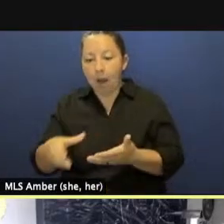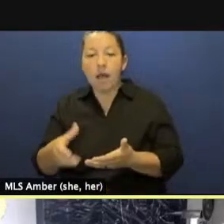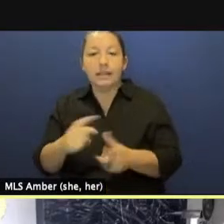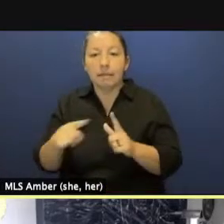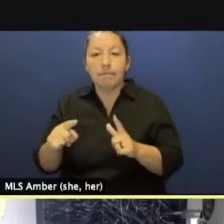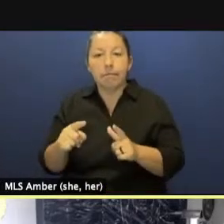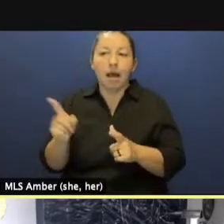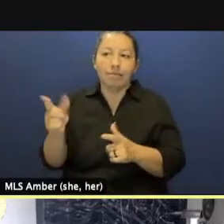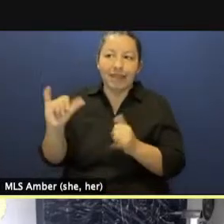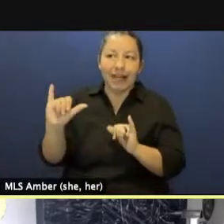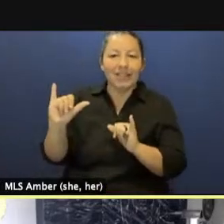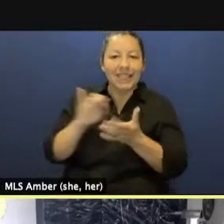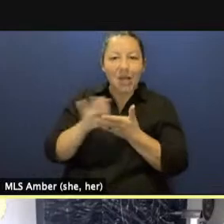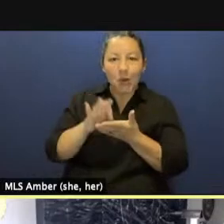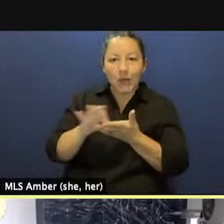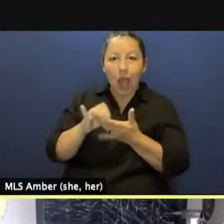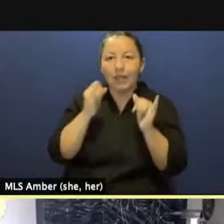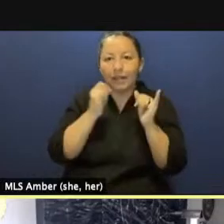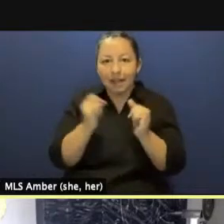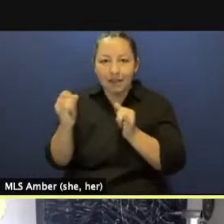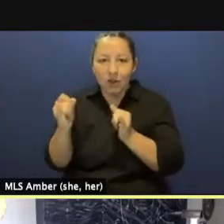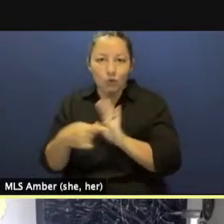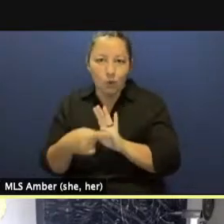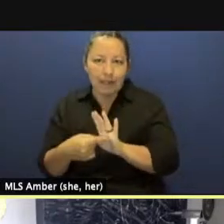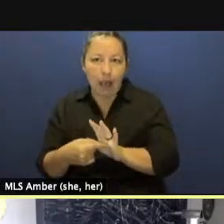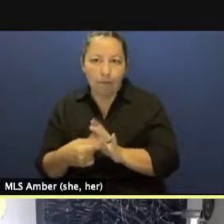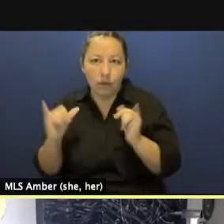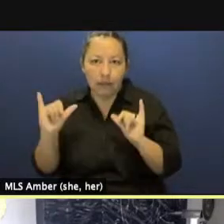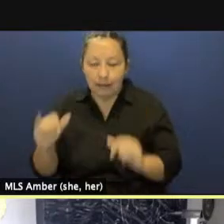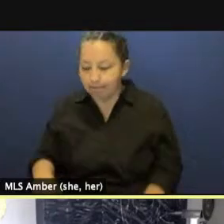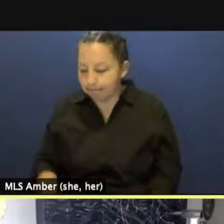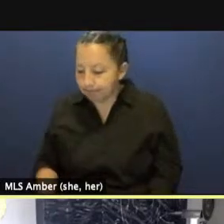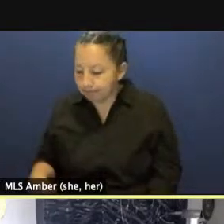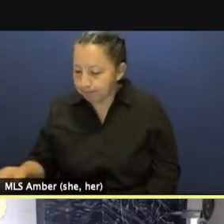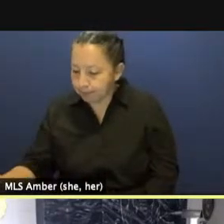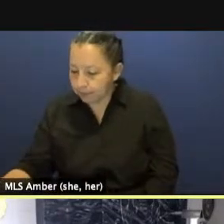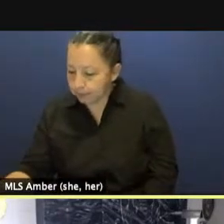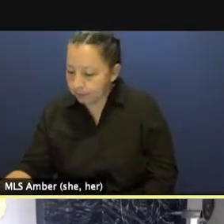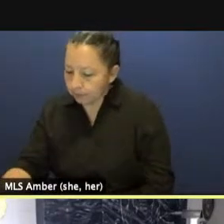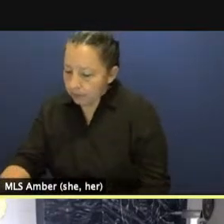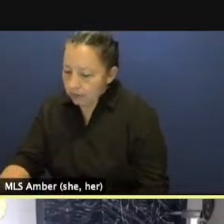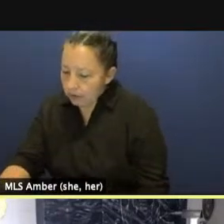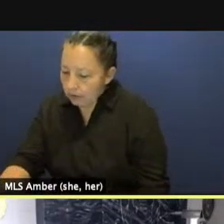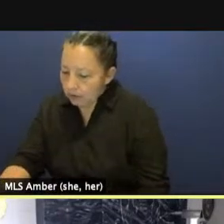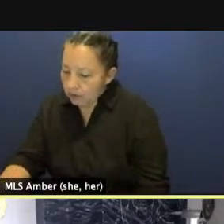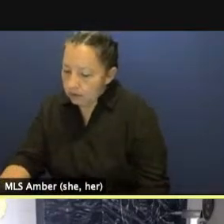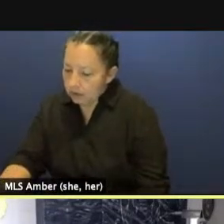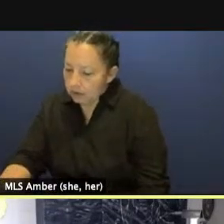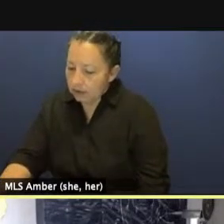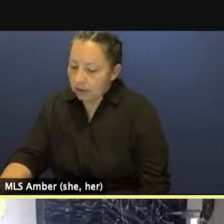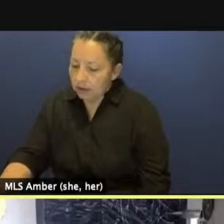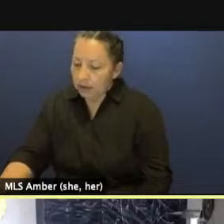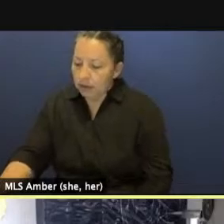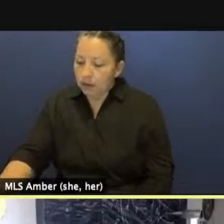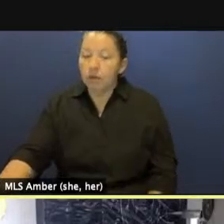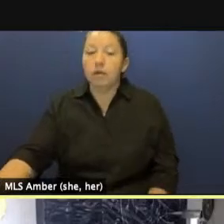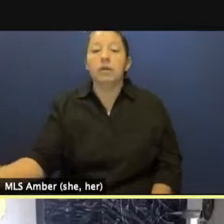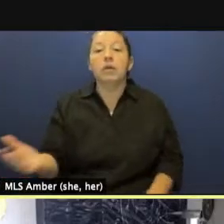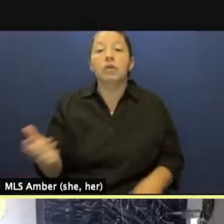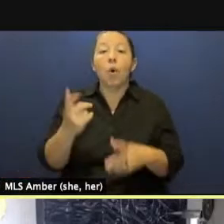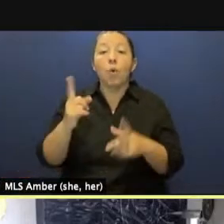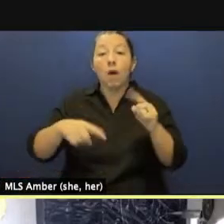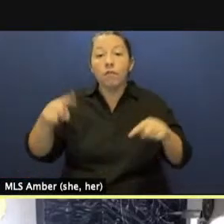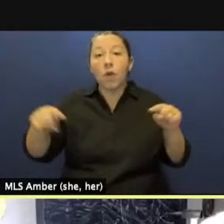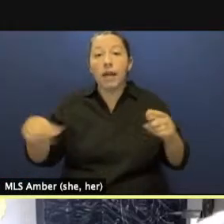counting the individual samples. As I alluded to, there are a variety of new lithologies that